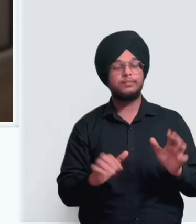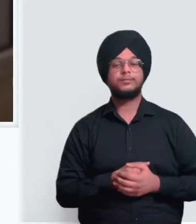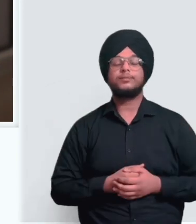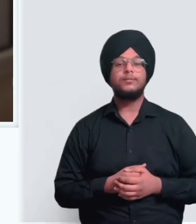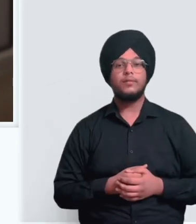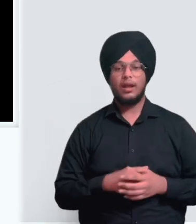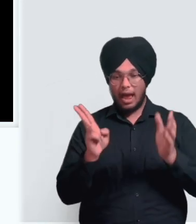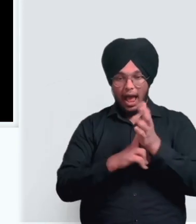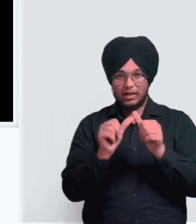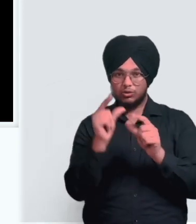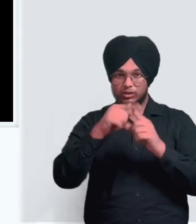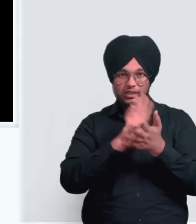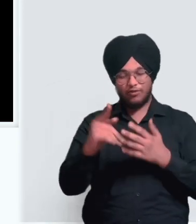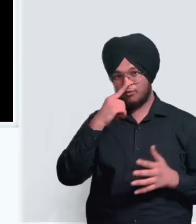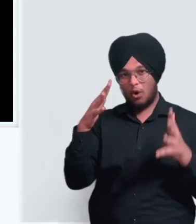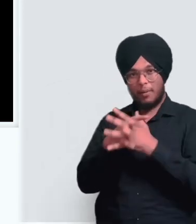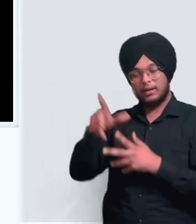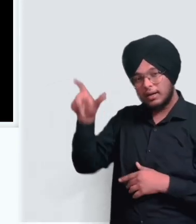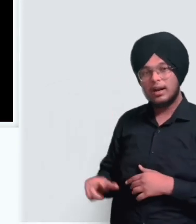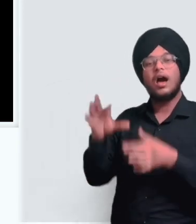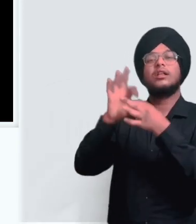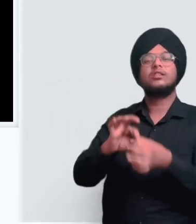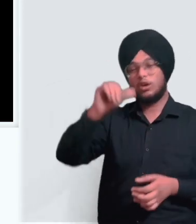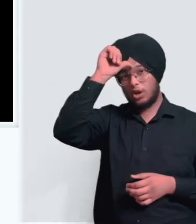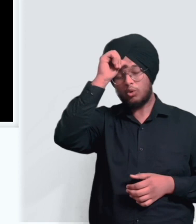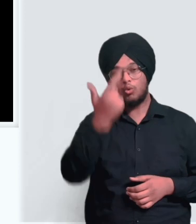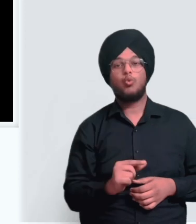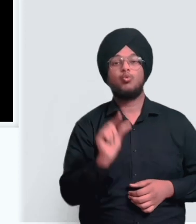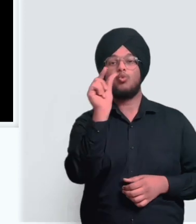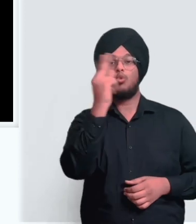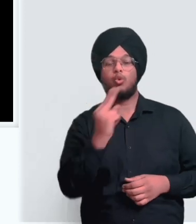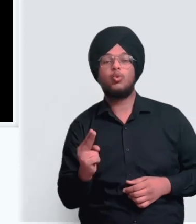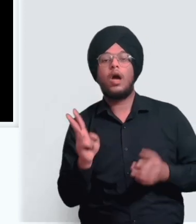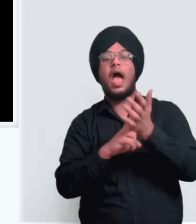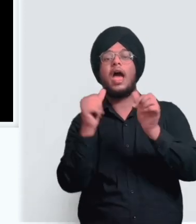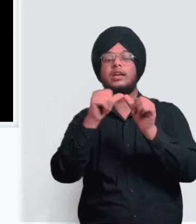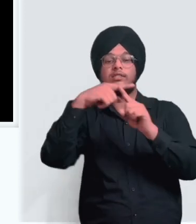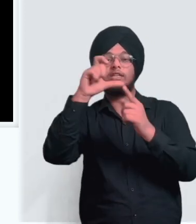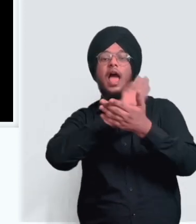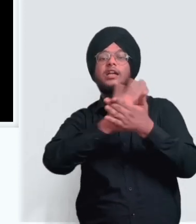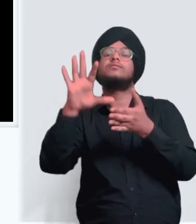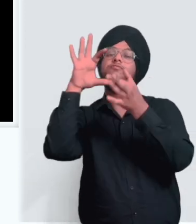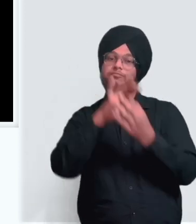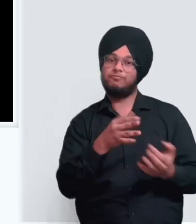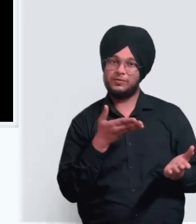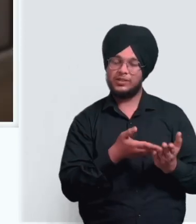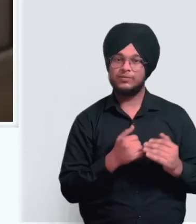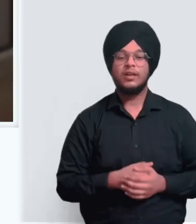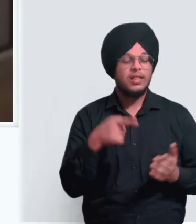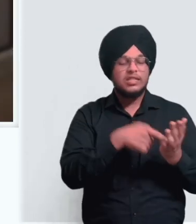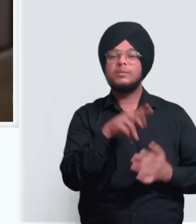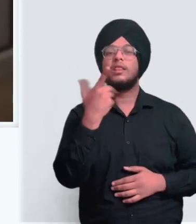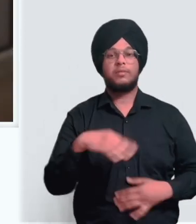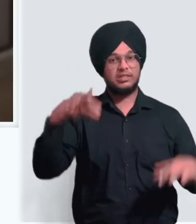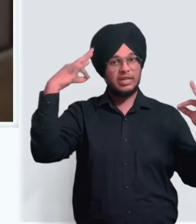critical of them. Nautch is an anglicized form of the Hindu or Urdu word nach, which means dance. The